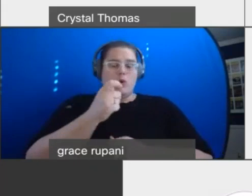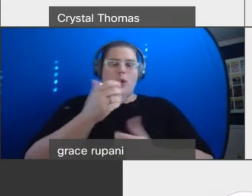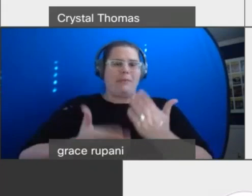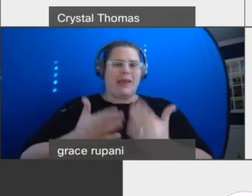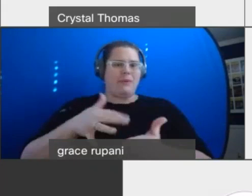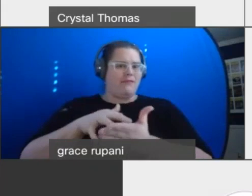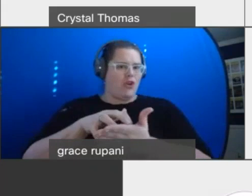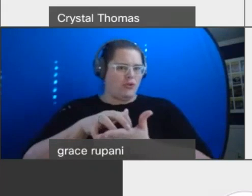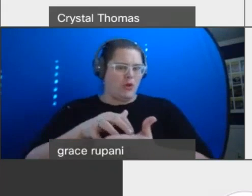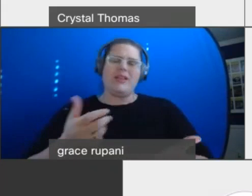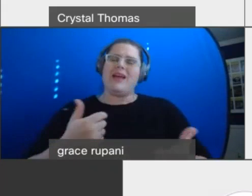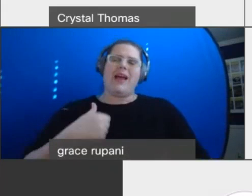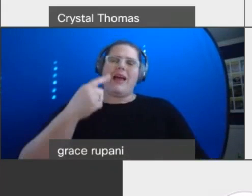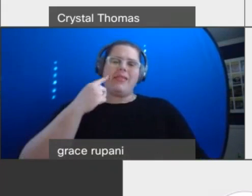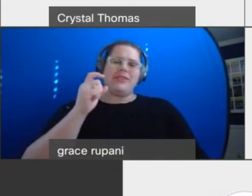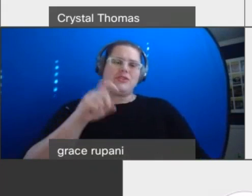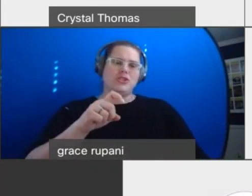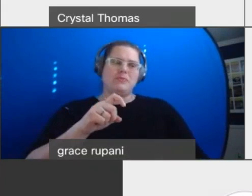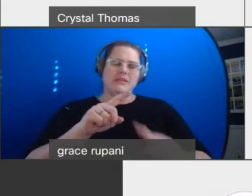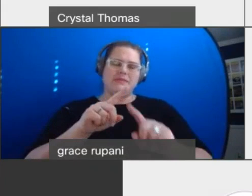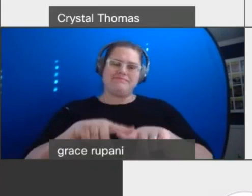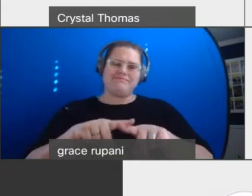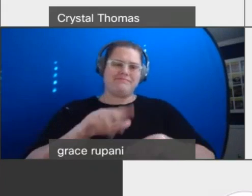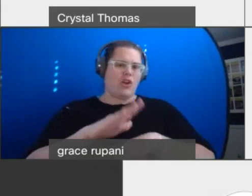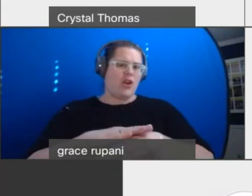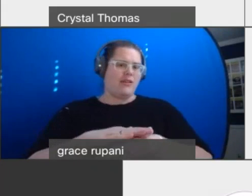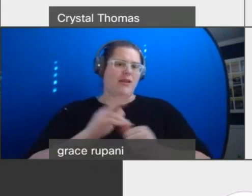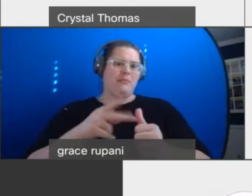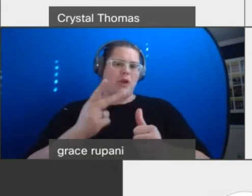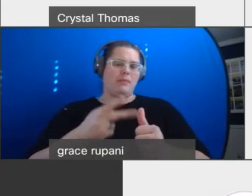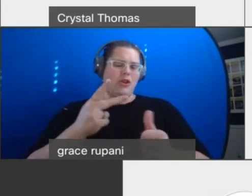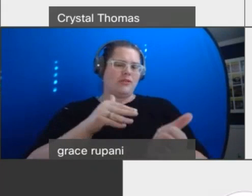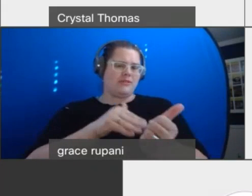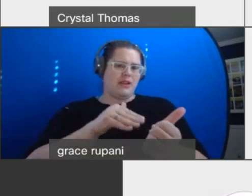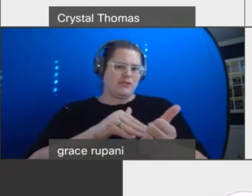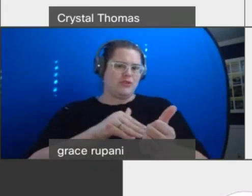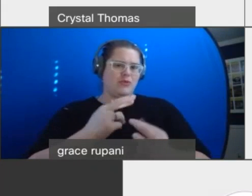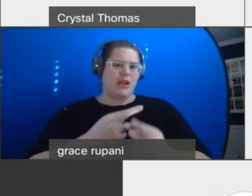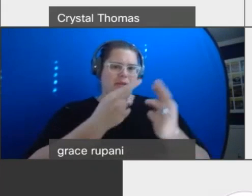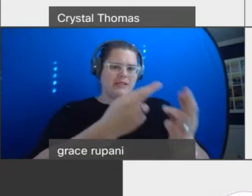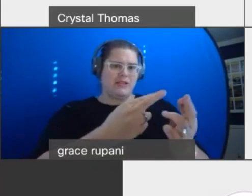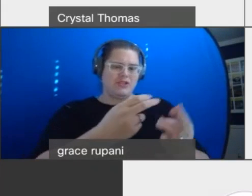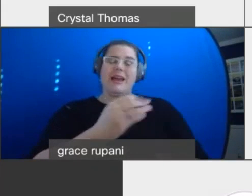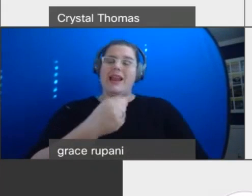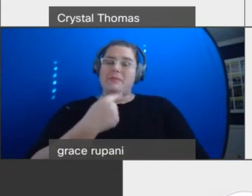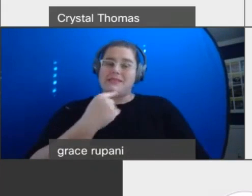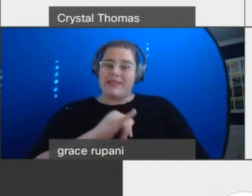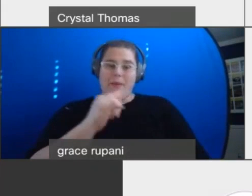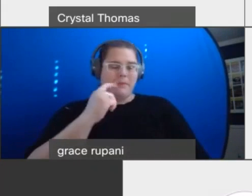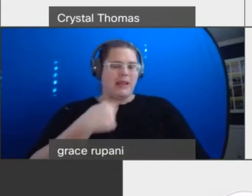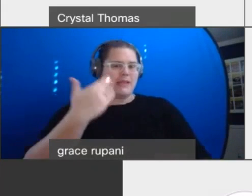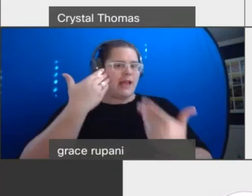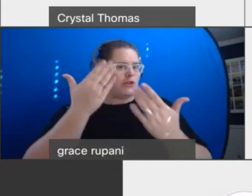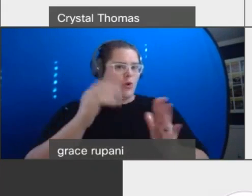based off of the recommendation of the primary care physician for that person. And I'm saying that because I don't know much about